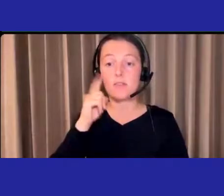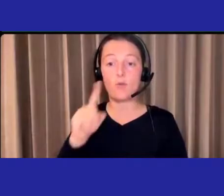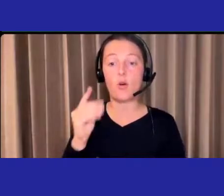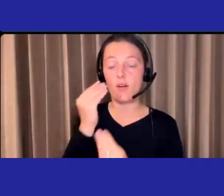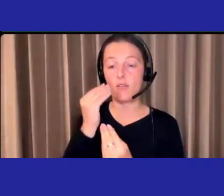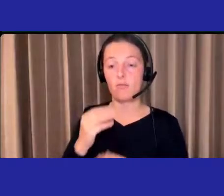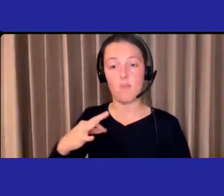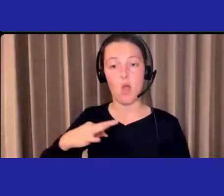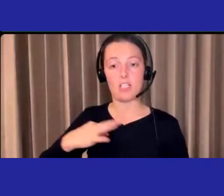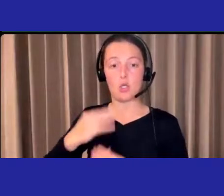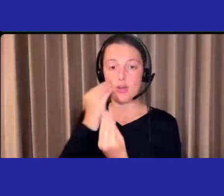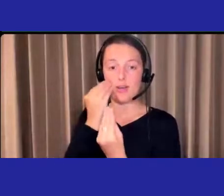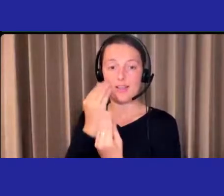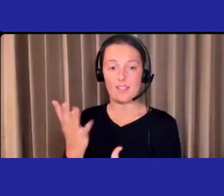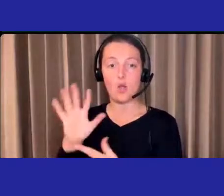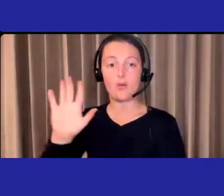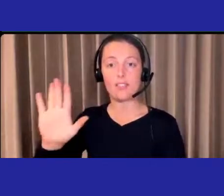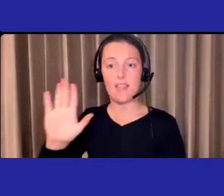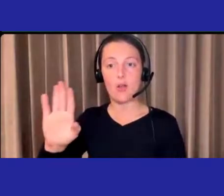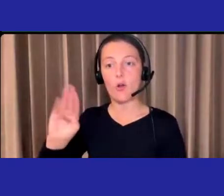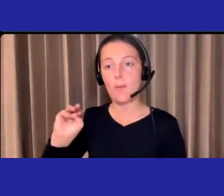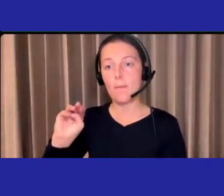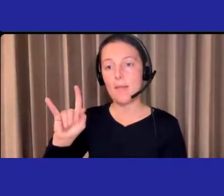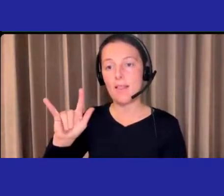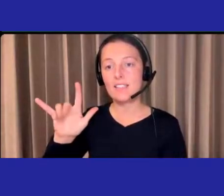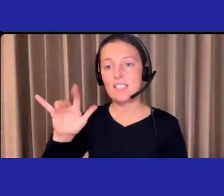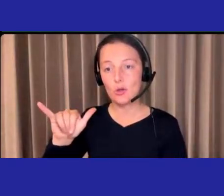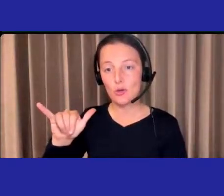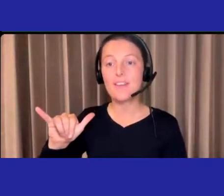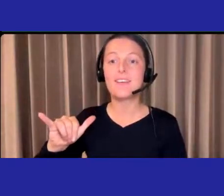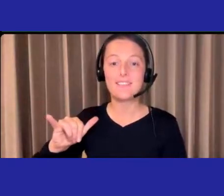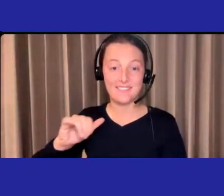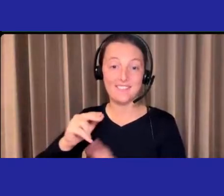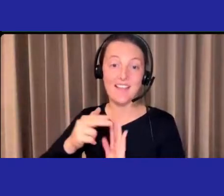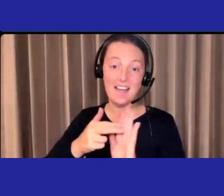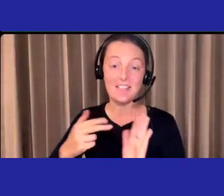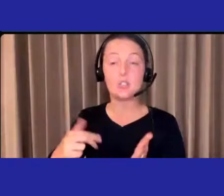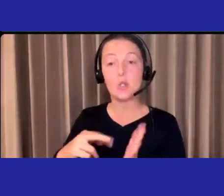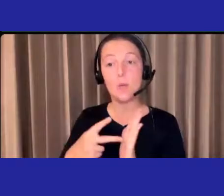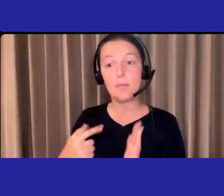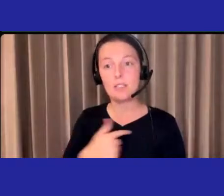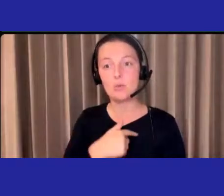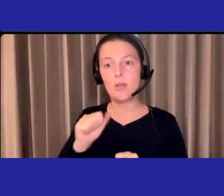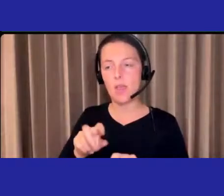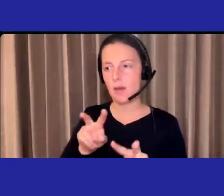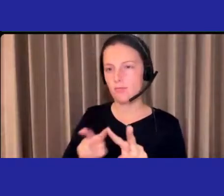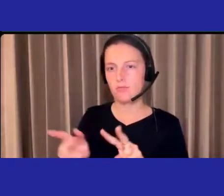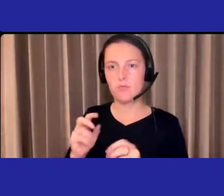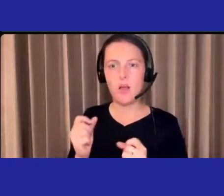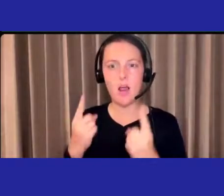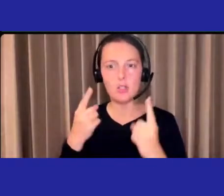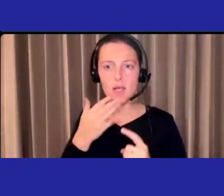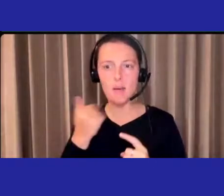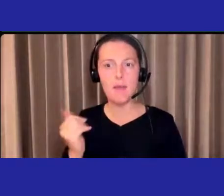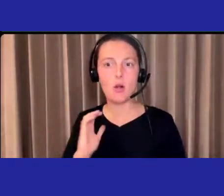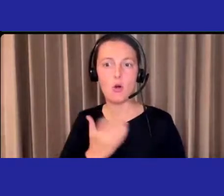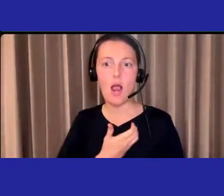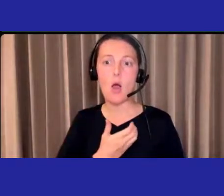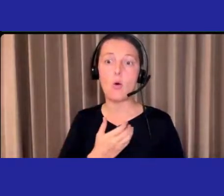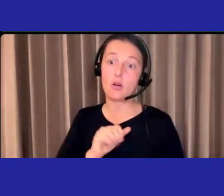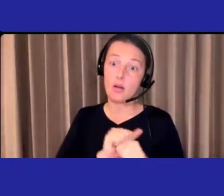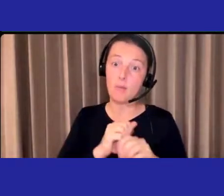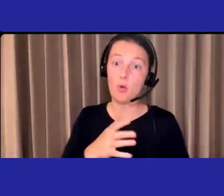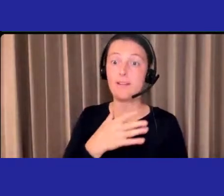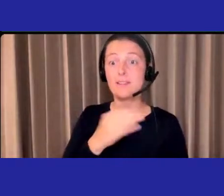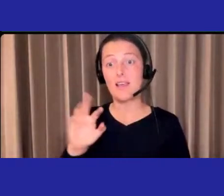look at how many employees are actually veterans, and we will be able to serve not only our employees, but also our veteran patient population within